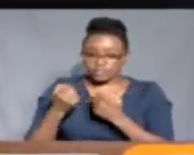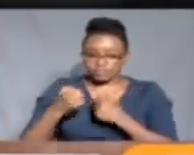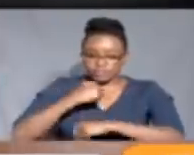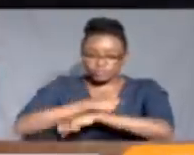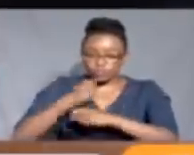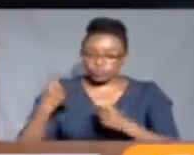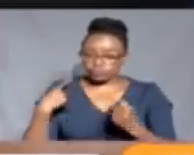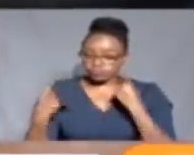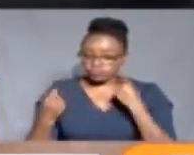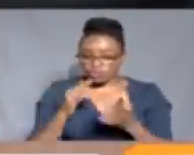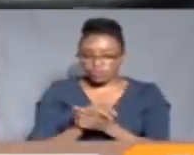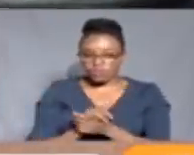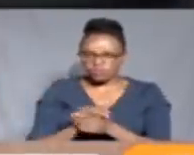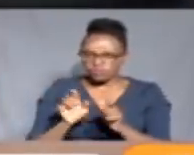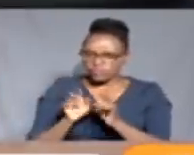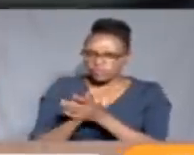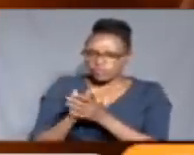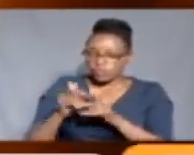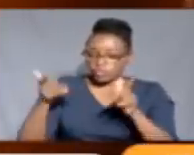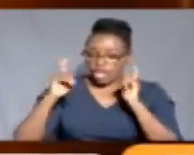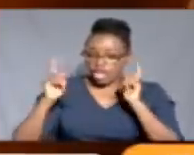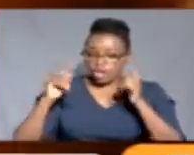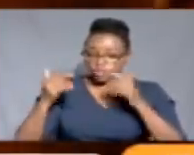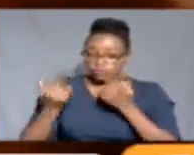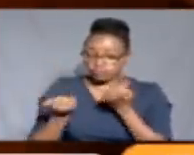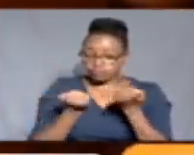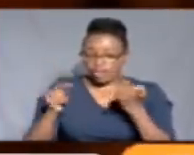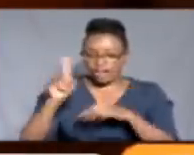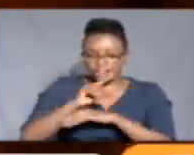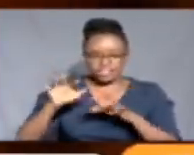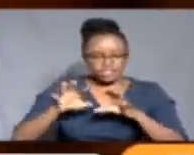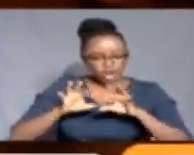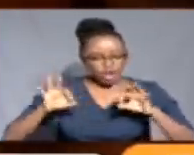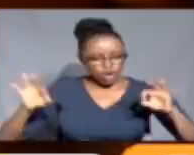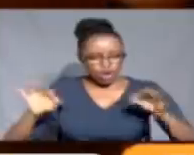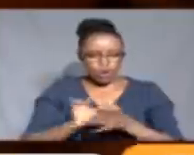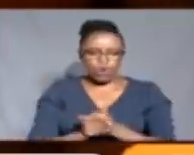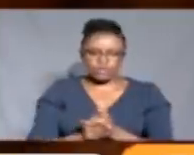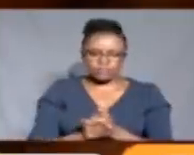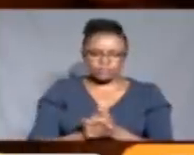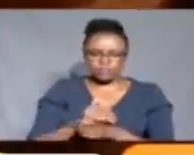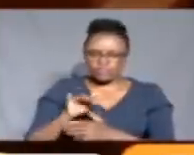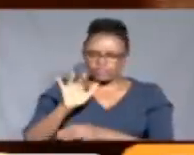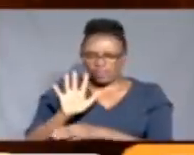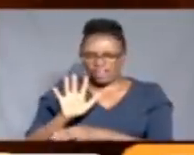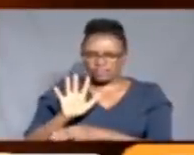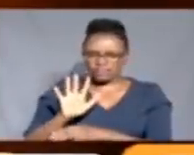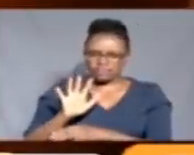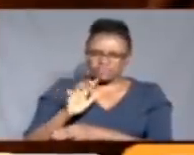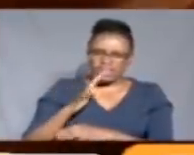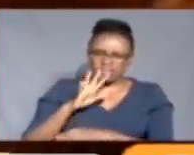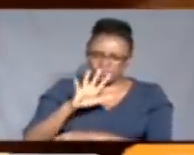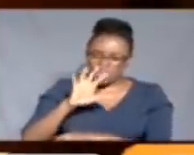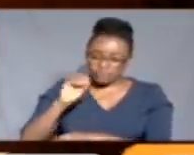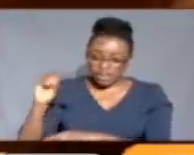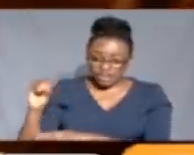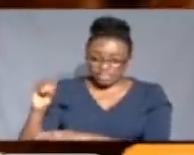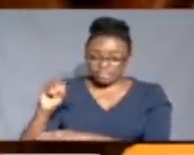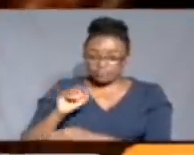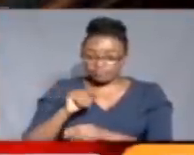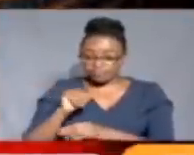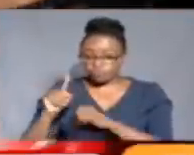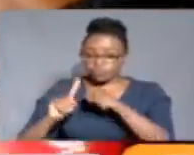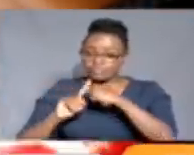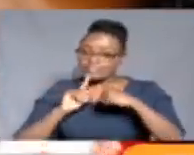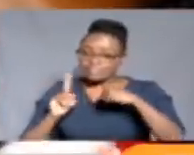a driver for strut transporters, her days are long, averaging 500 to 600 kilometers